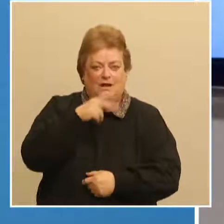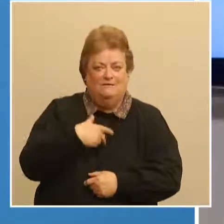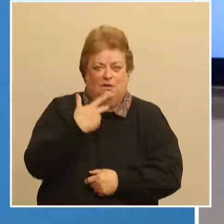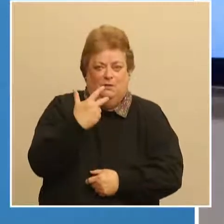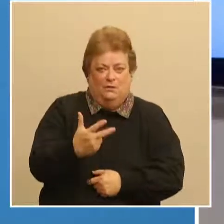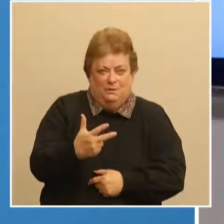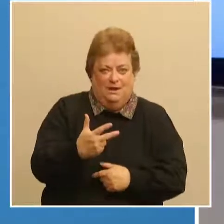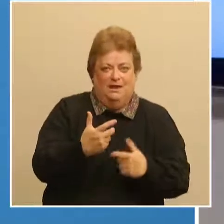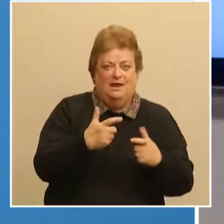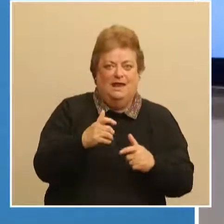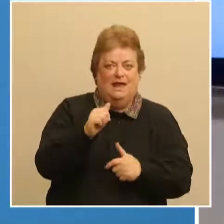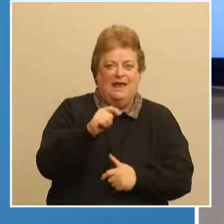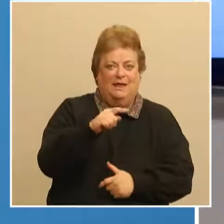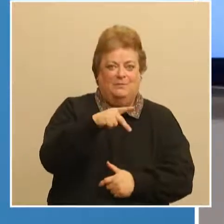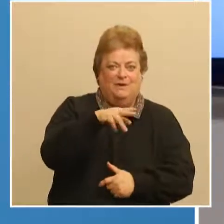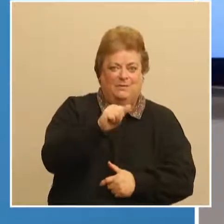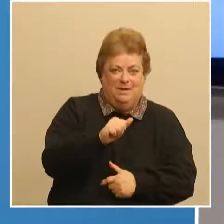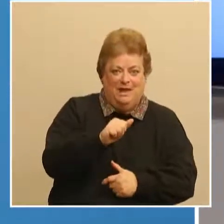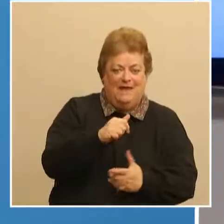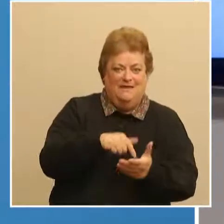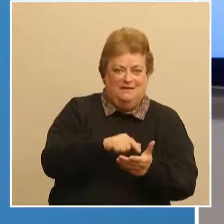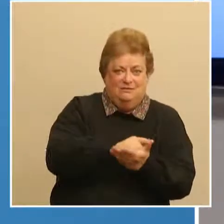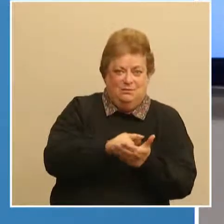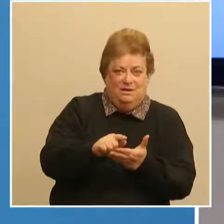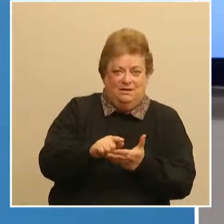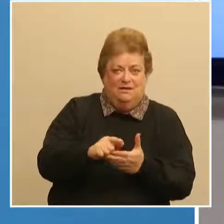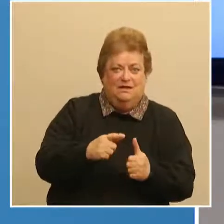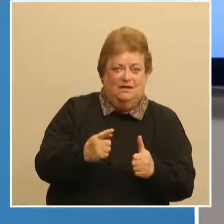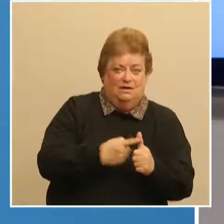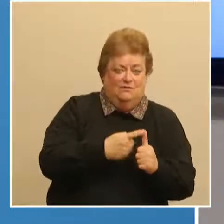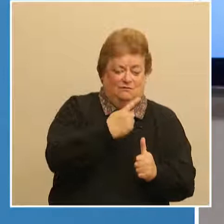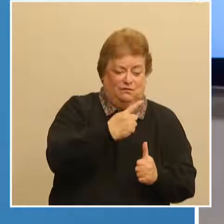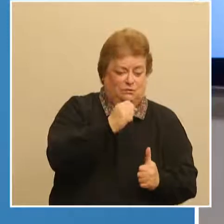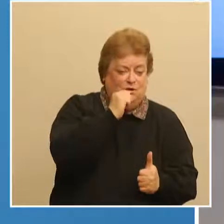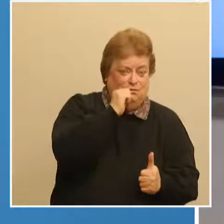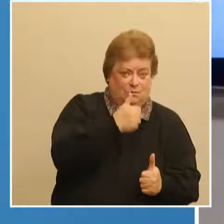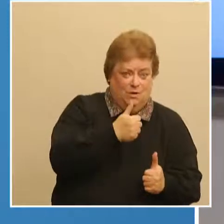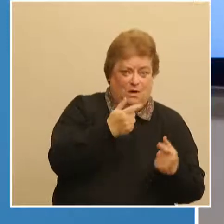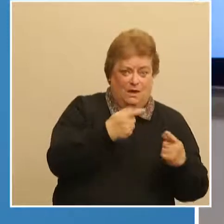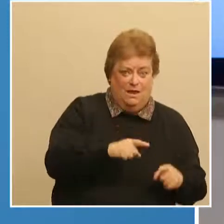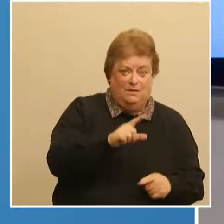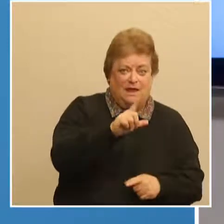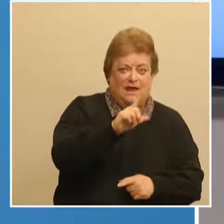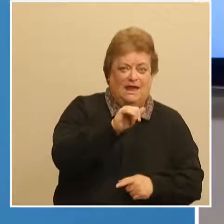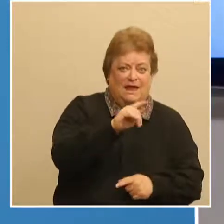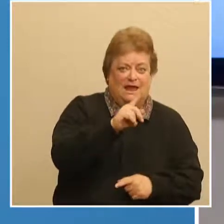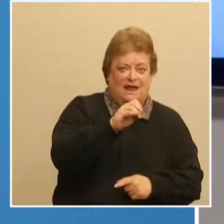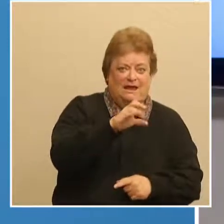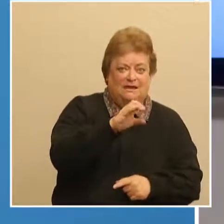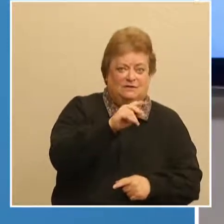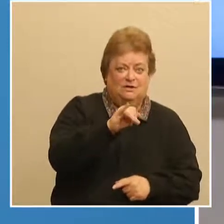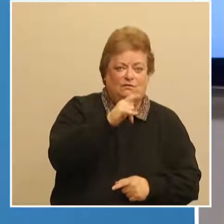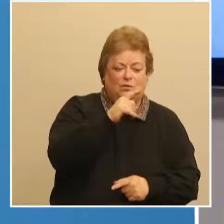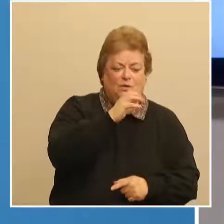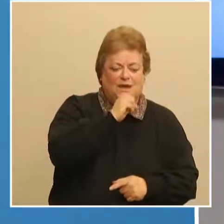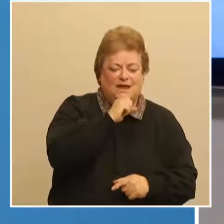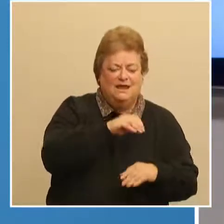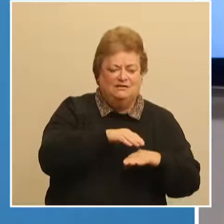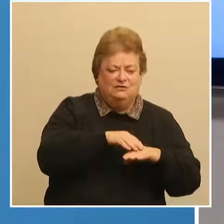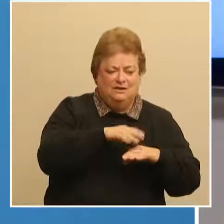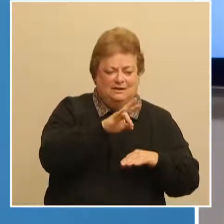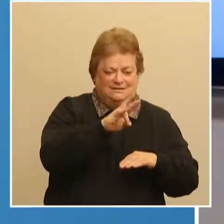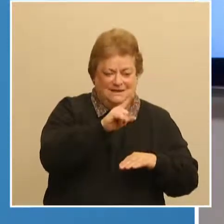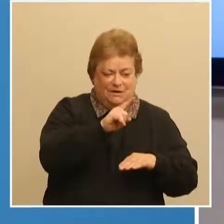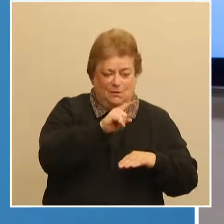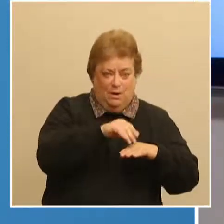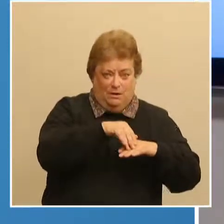vaccination clinics at Pinnacle Bank Arena this week. The first one is tomorrow for Lancaster County residents age 71 and older and